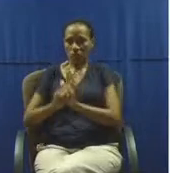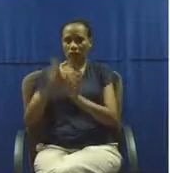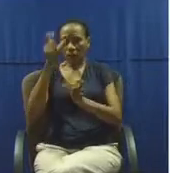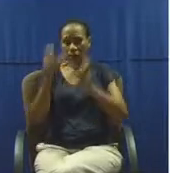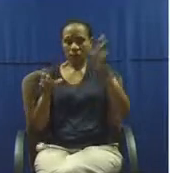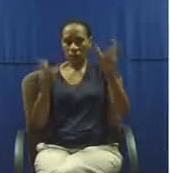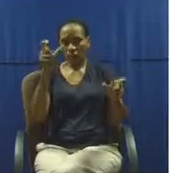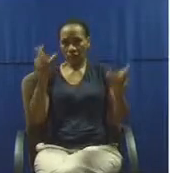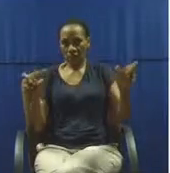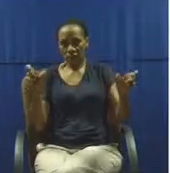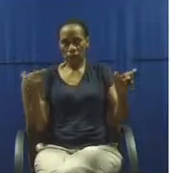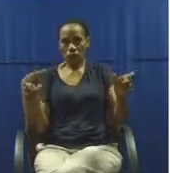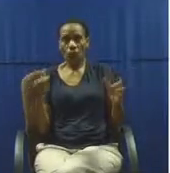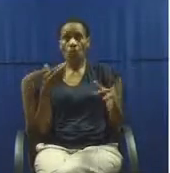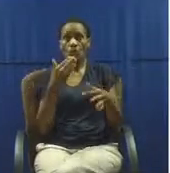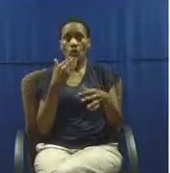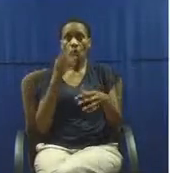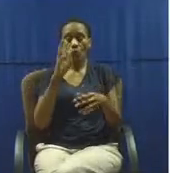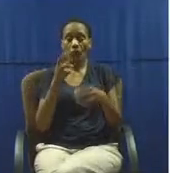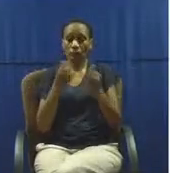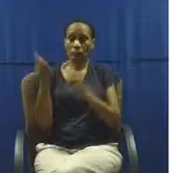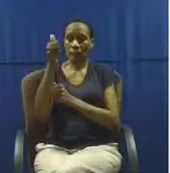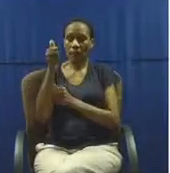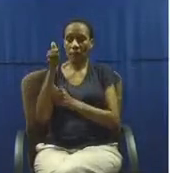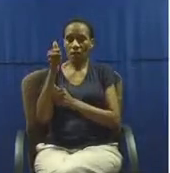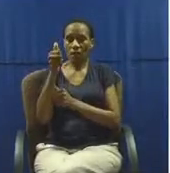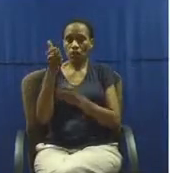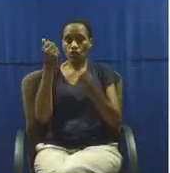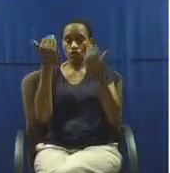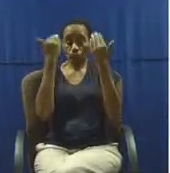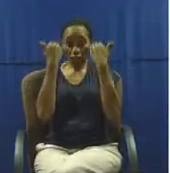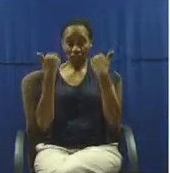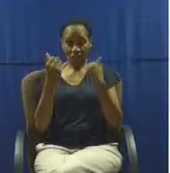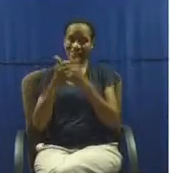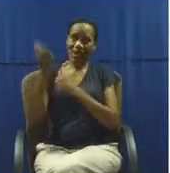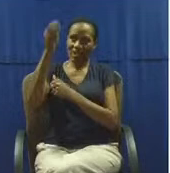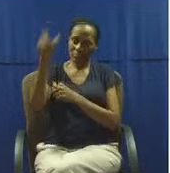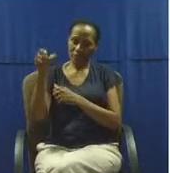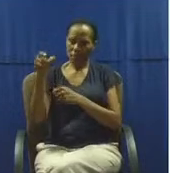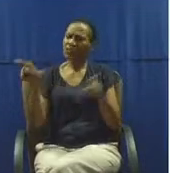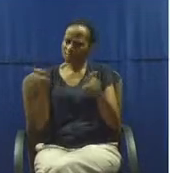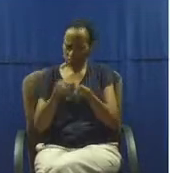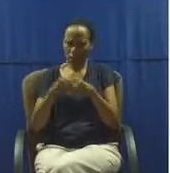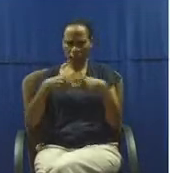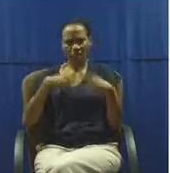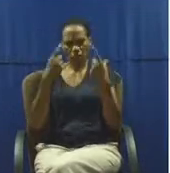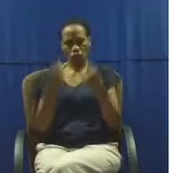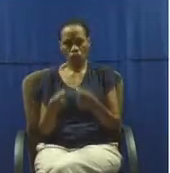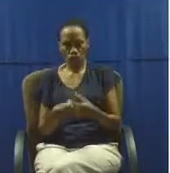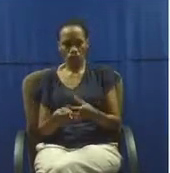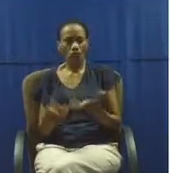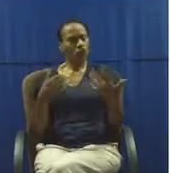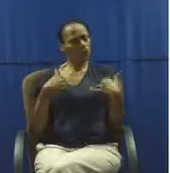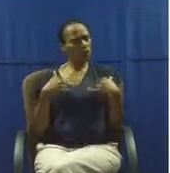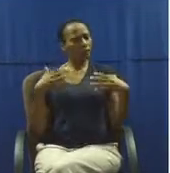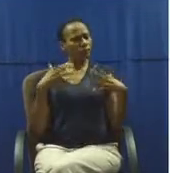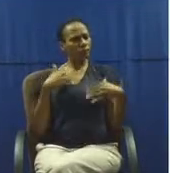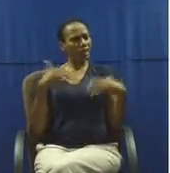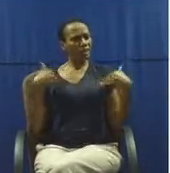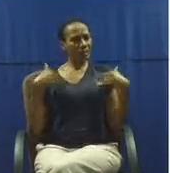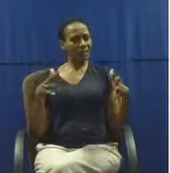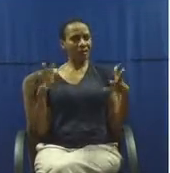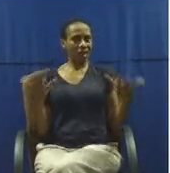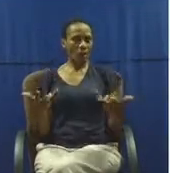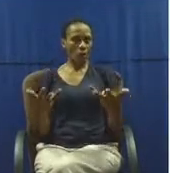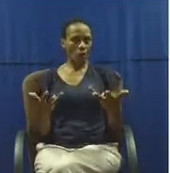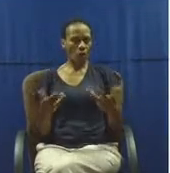the position of Chief Justice. In each case, the approach that I took was informed by the